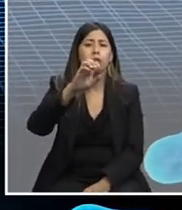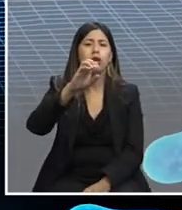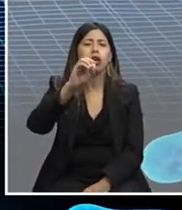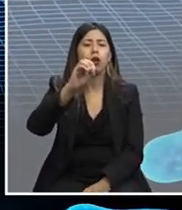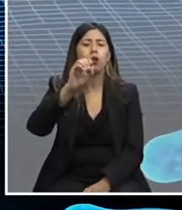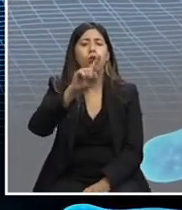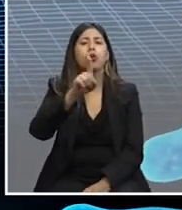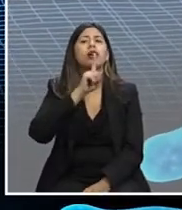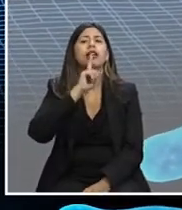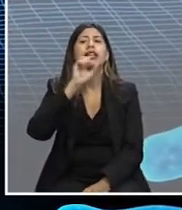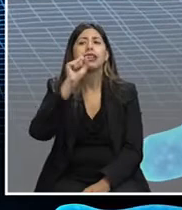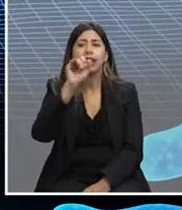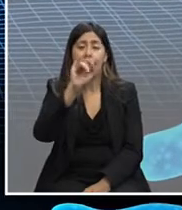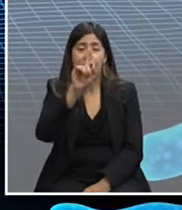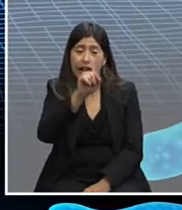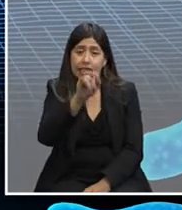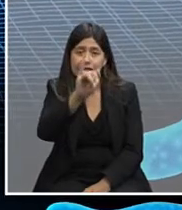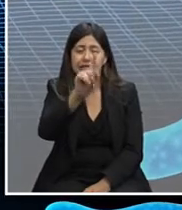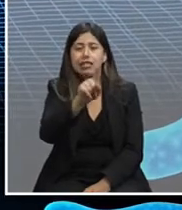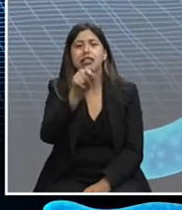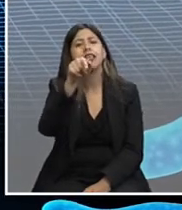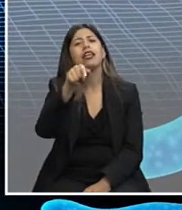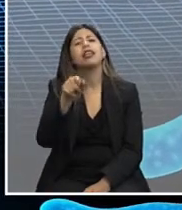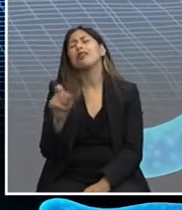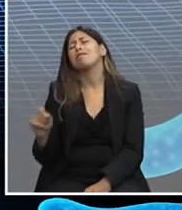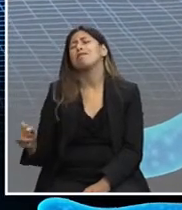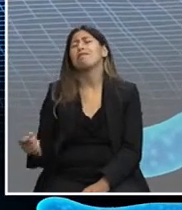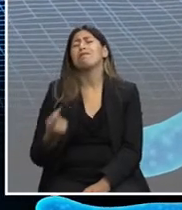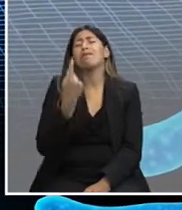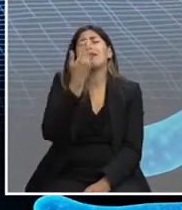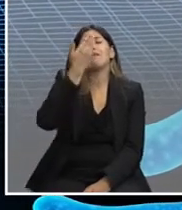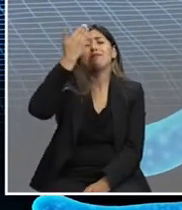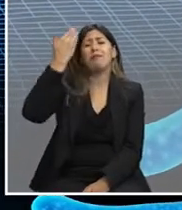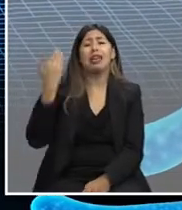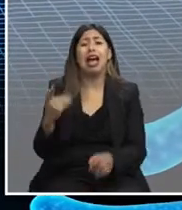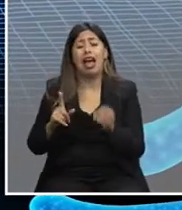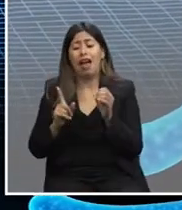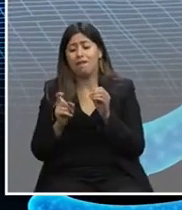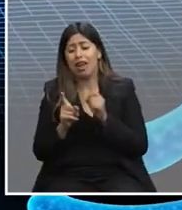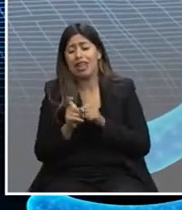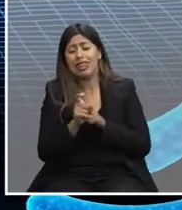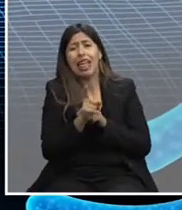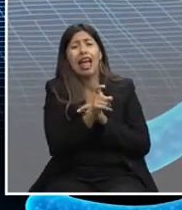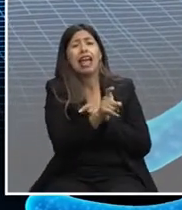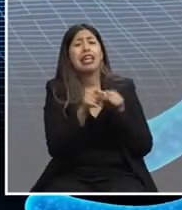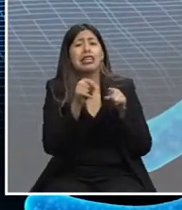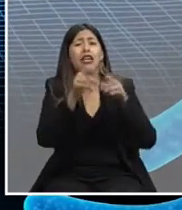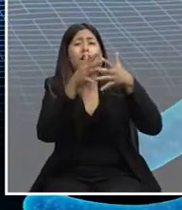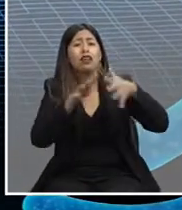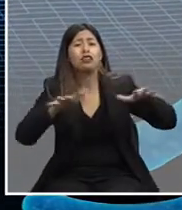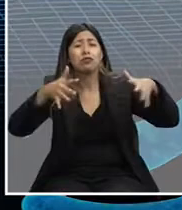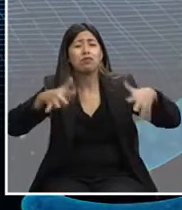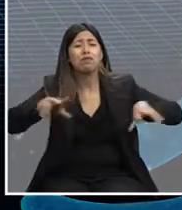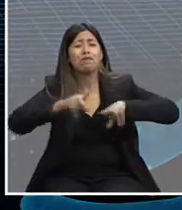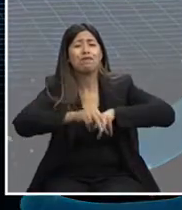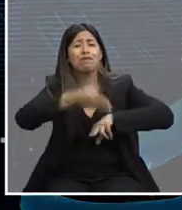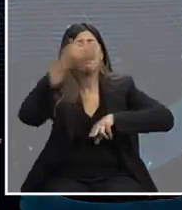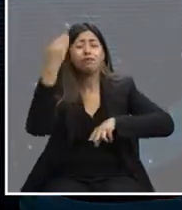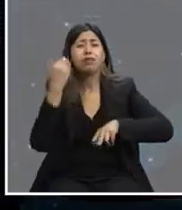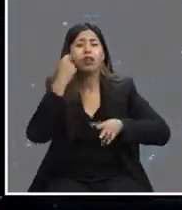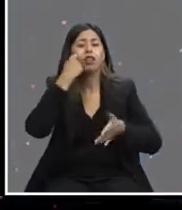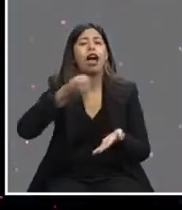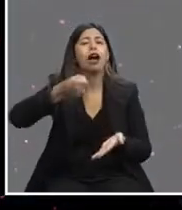the primitive oceans. Its principle is simple: minimize energy expenditure and maximize energy